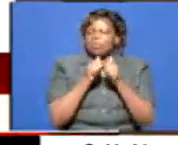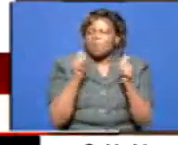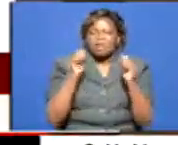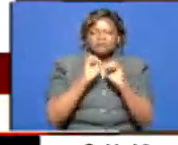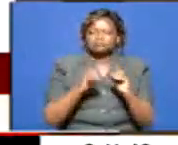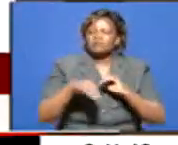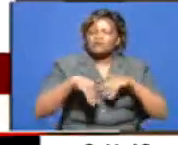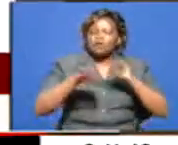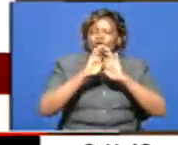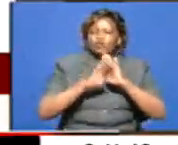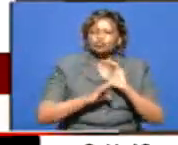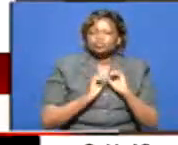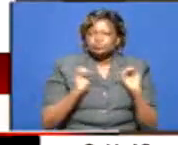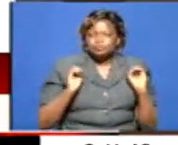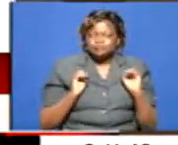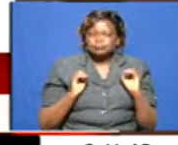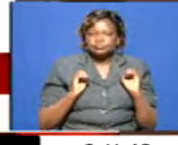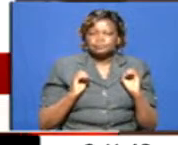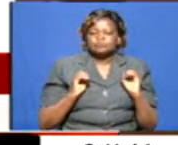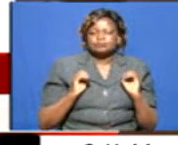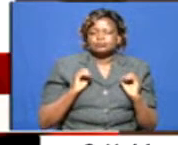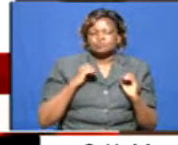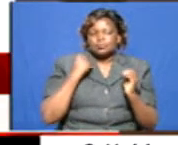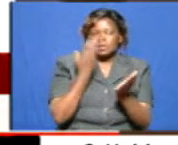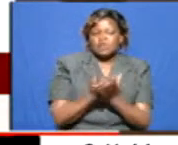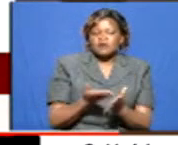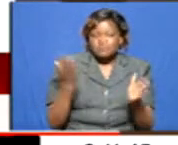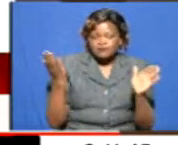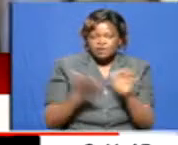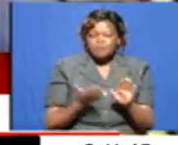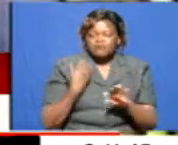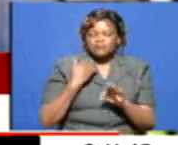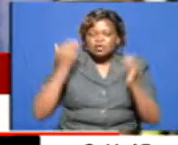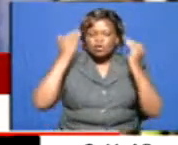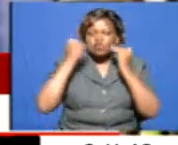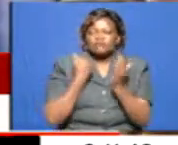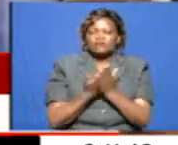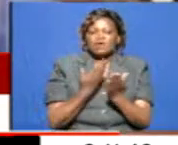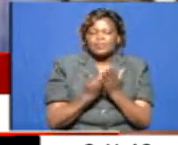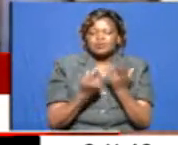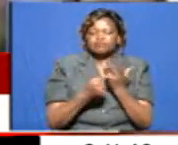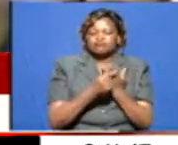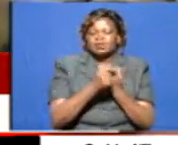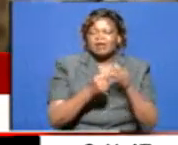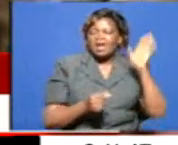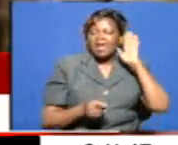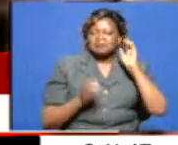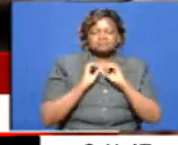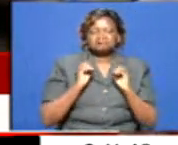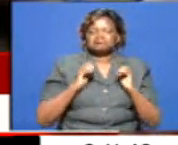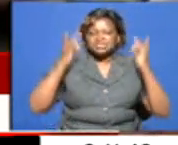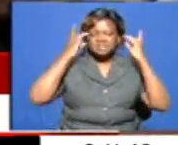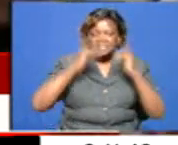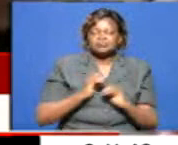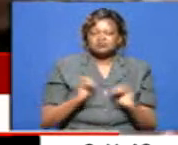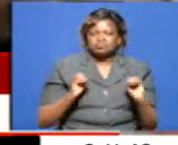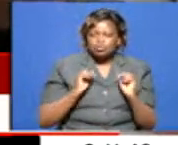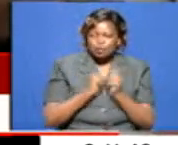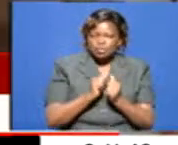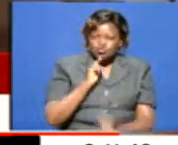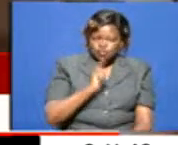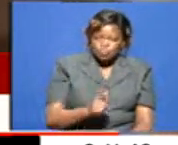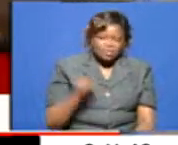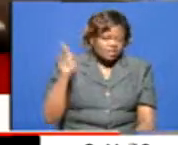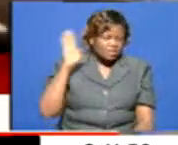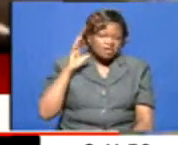Constitution. The main appeal filed before the Court of Appeal by Sonko is yet to be heard and determined, with directions on the hearing of